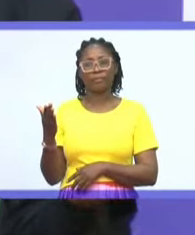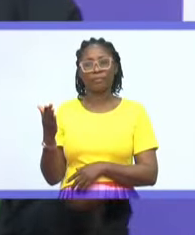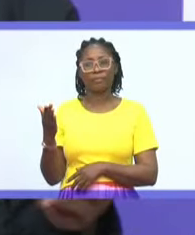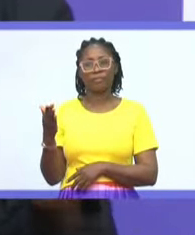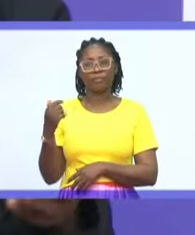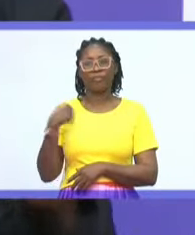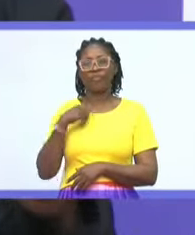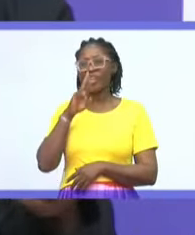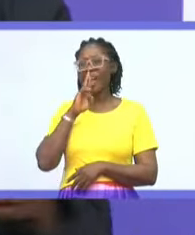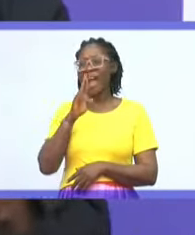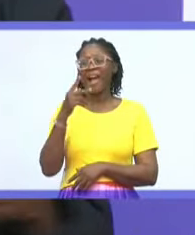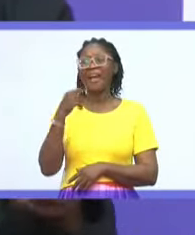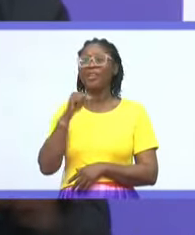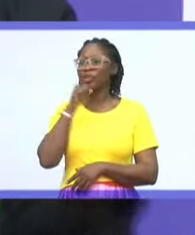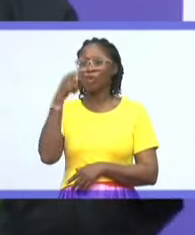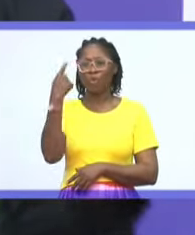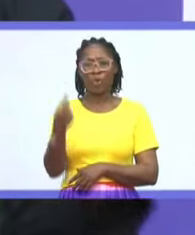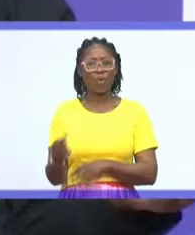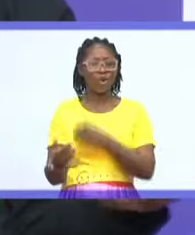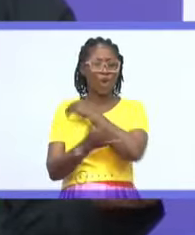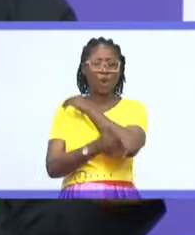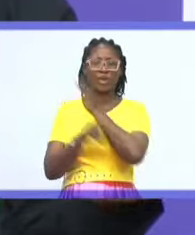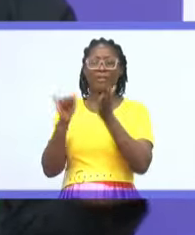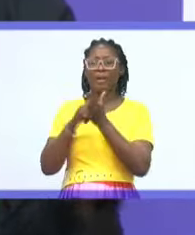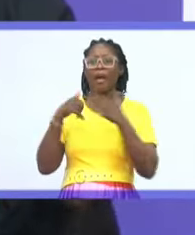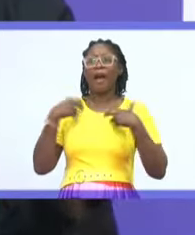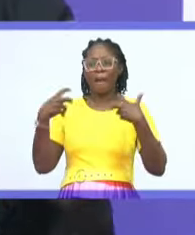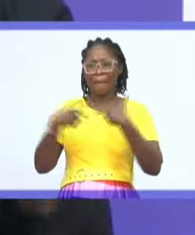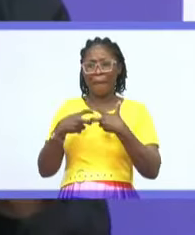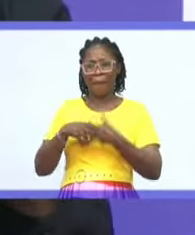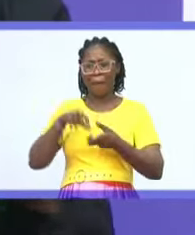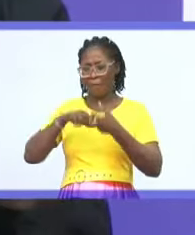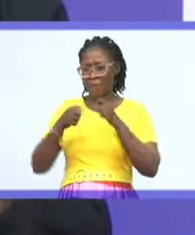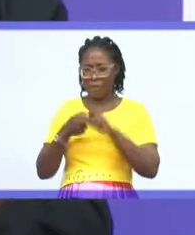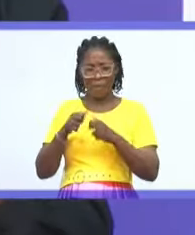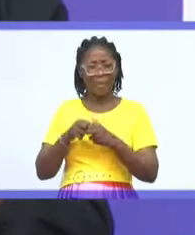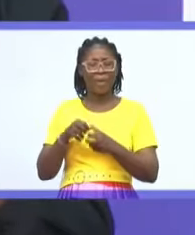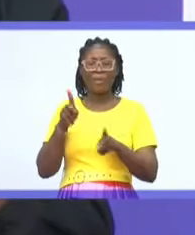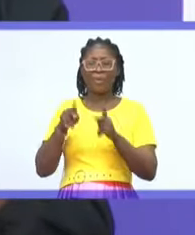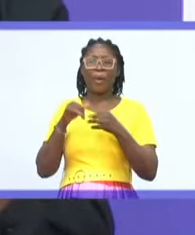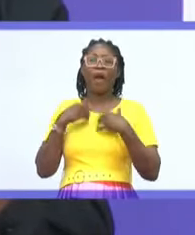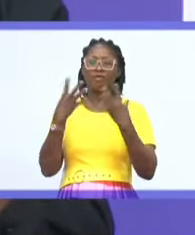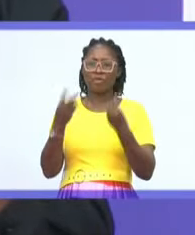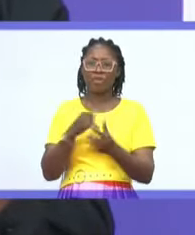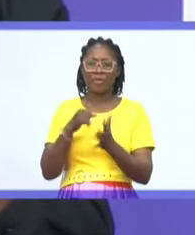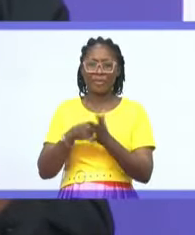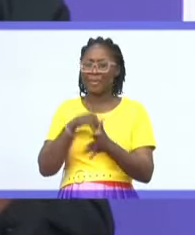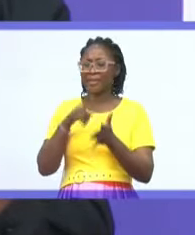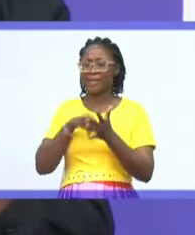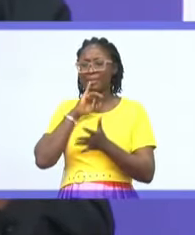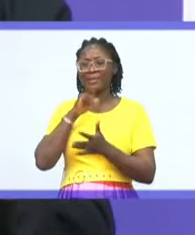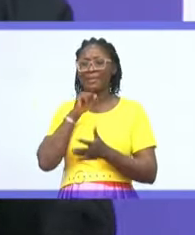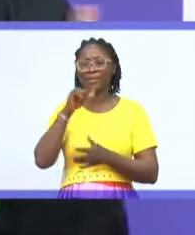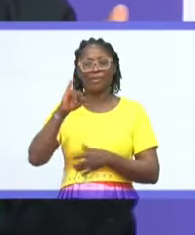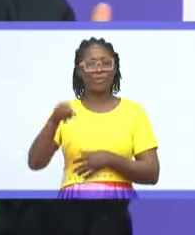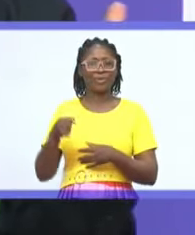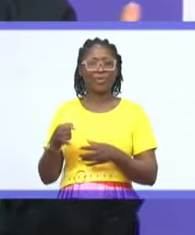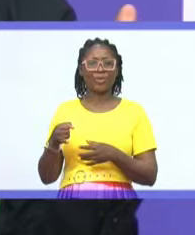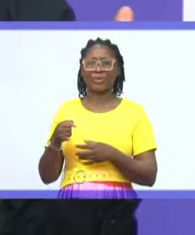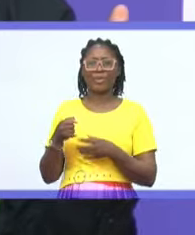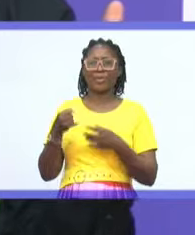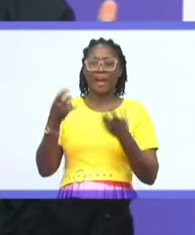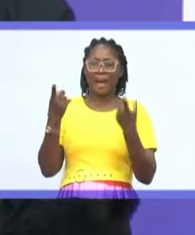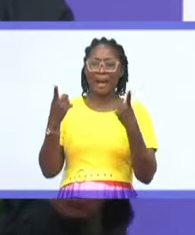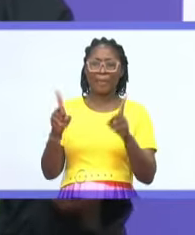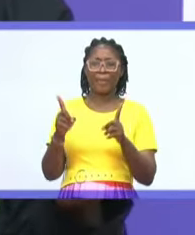that have power problem. People have solved it everywhere. It's not, this is not the rocket science. It's been done in